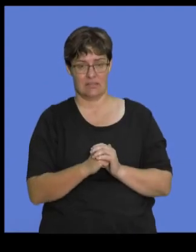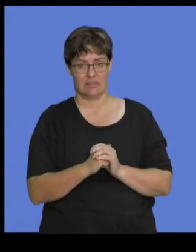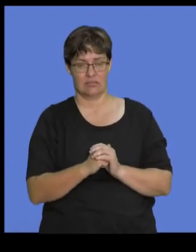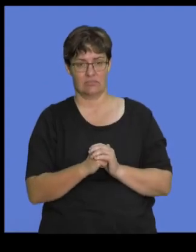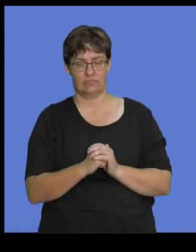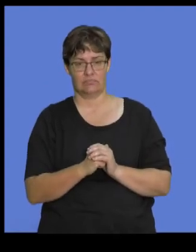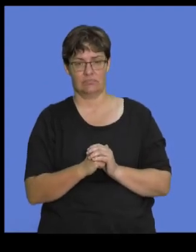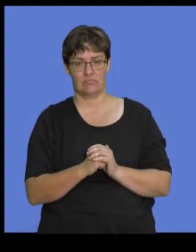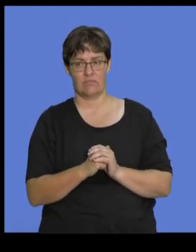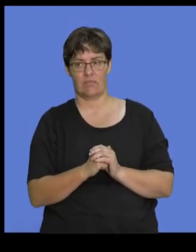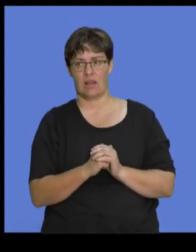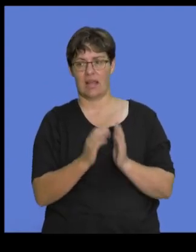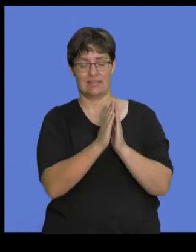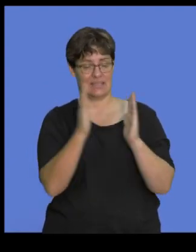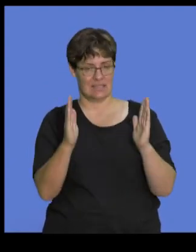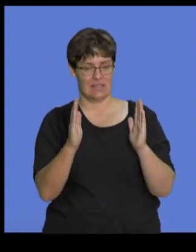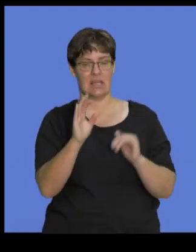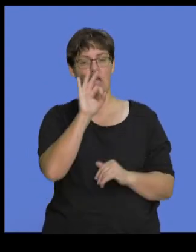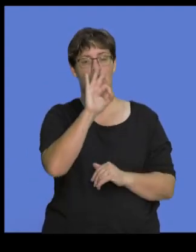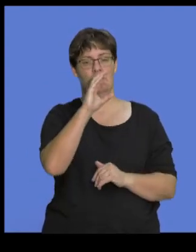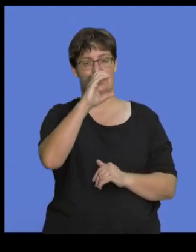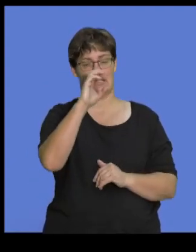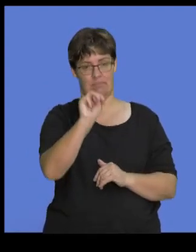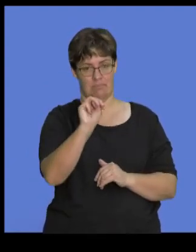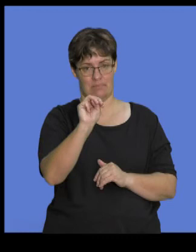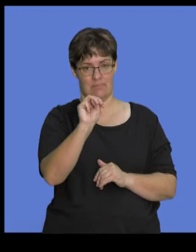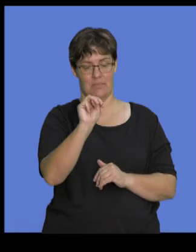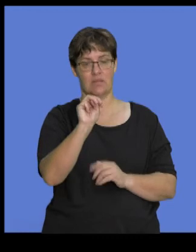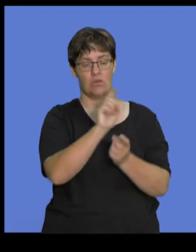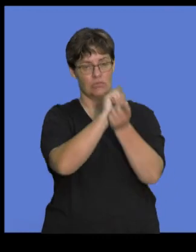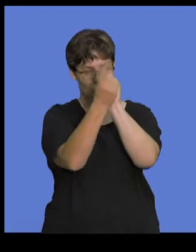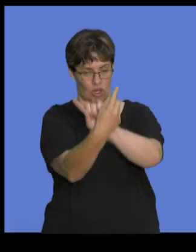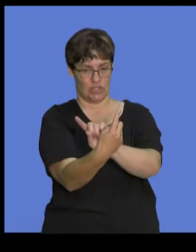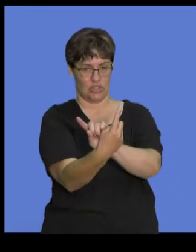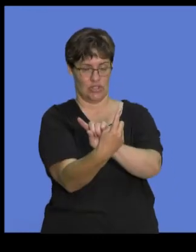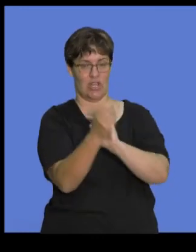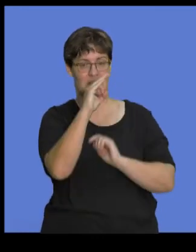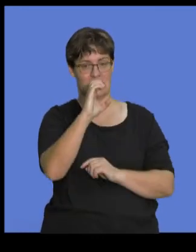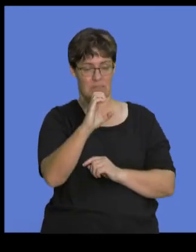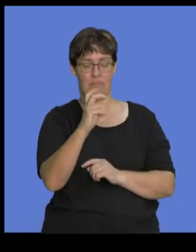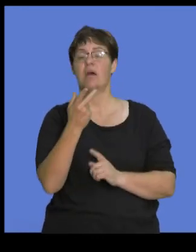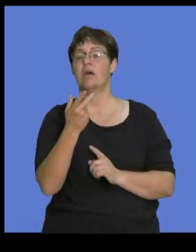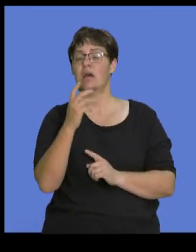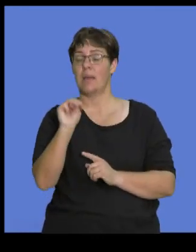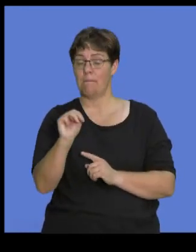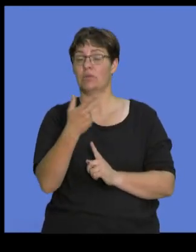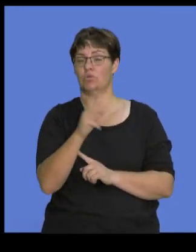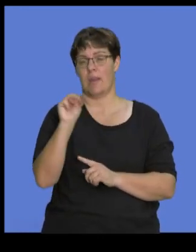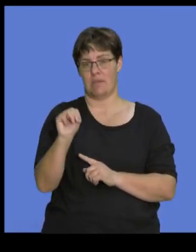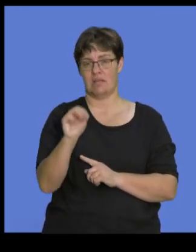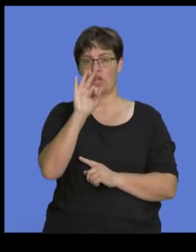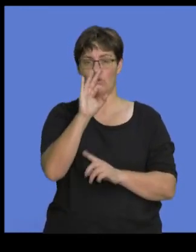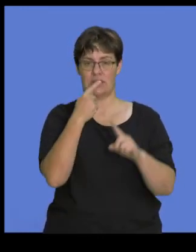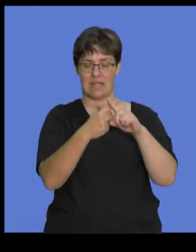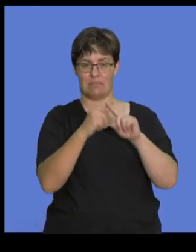right? The square of the distance is 3 centimeters. So we need to convert 3 centimeters to meters, which is 3